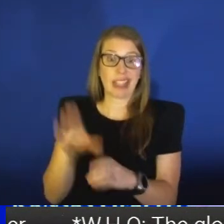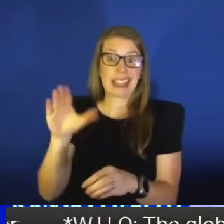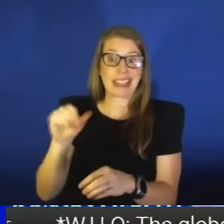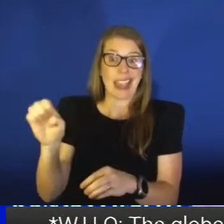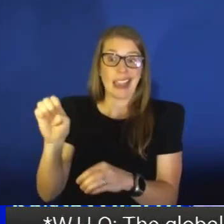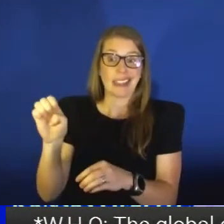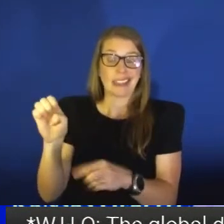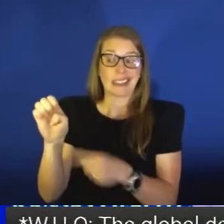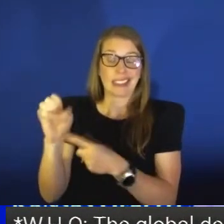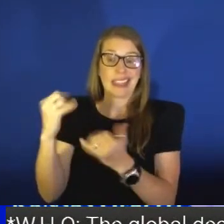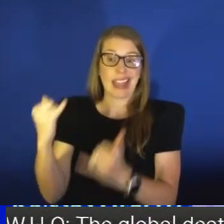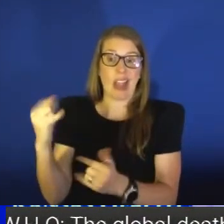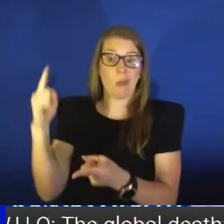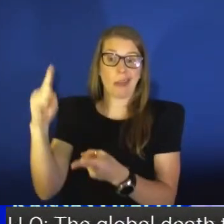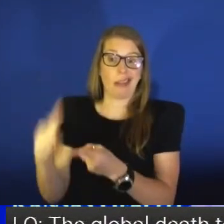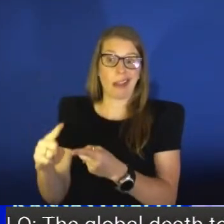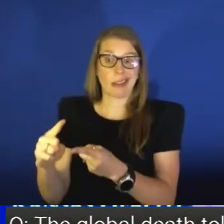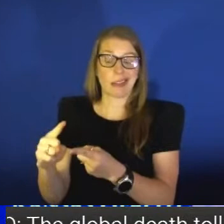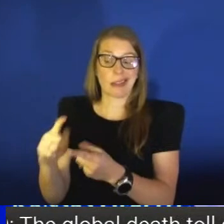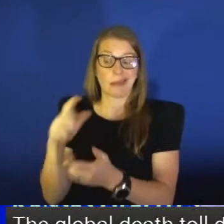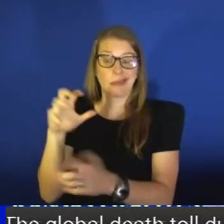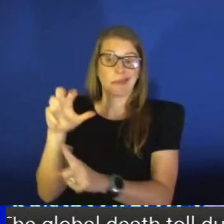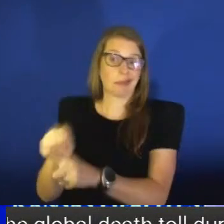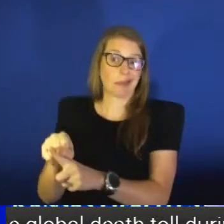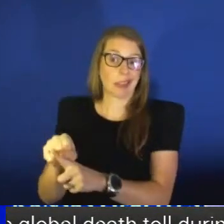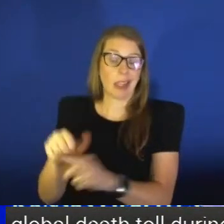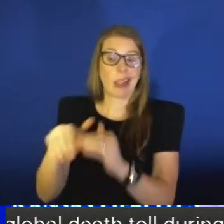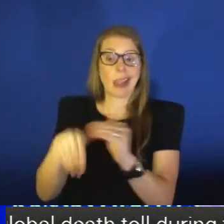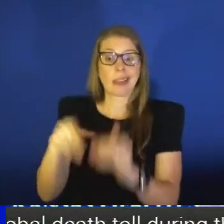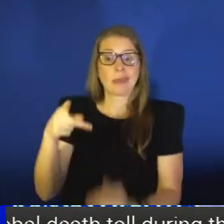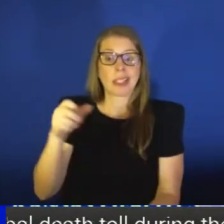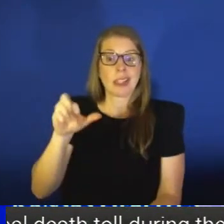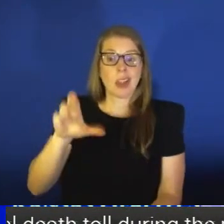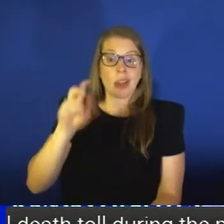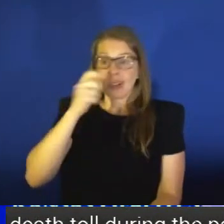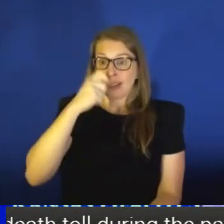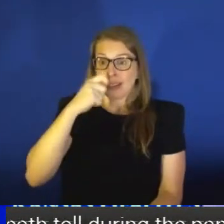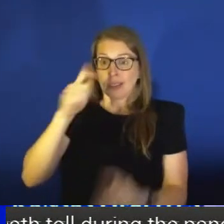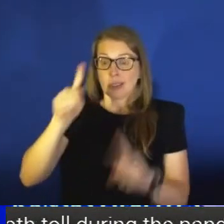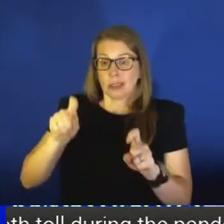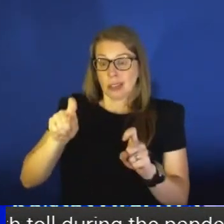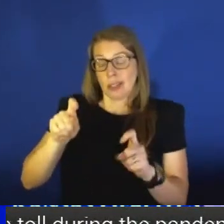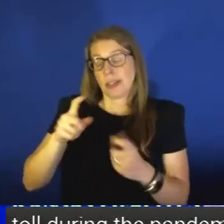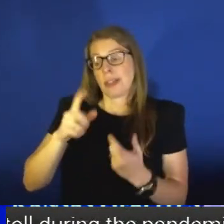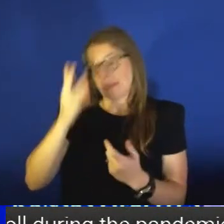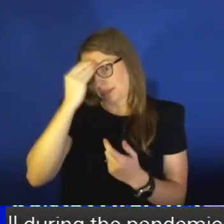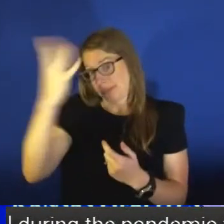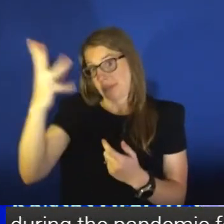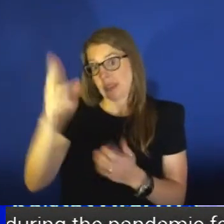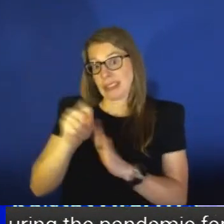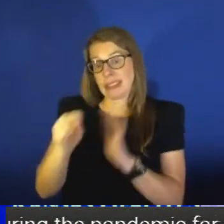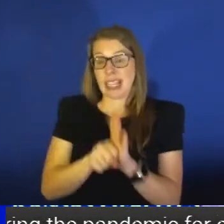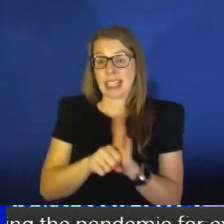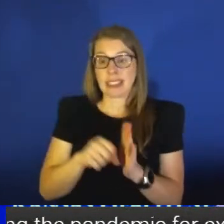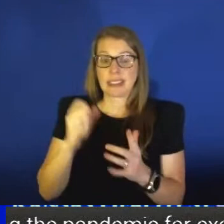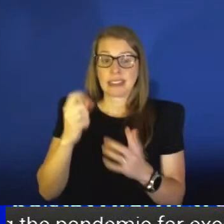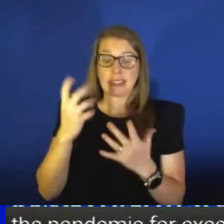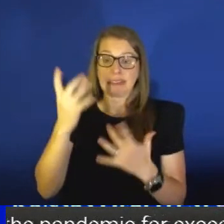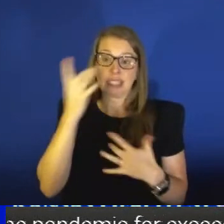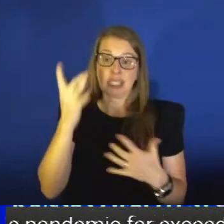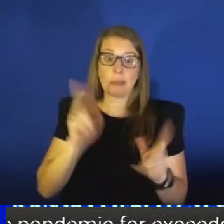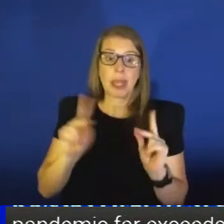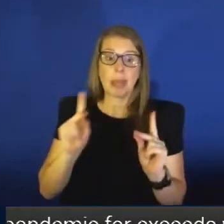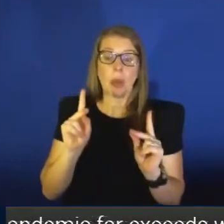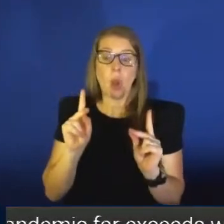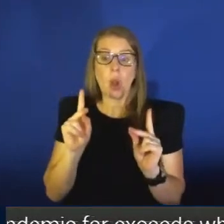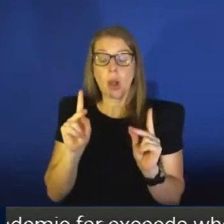because less PCR testing, less reporting to the states, more at-home testing, or again, people just not testing, assuming that they have the